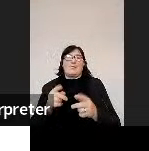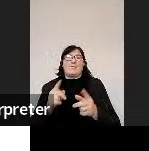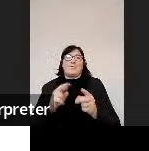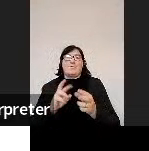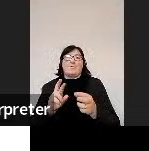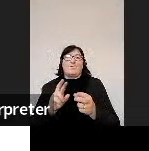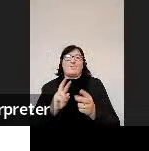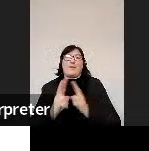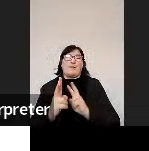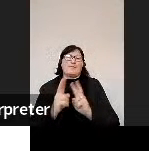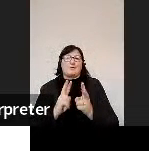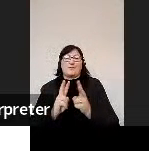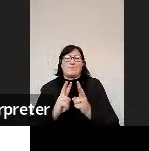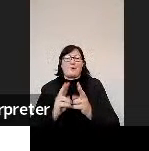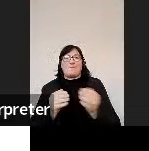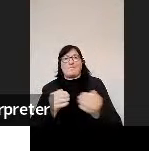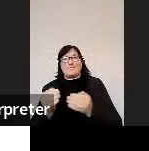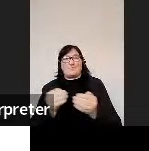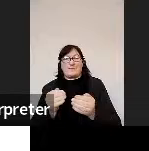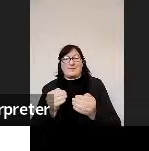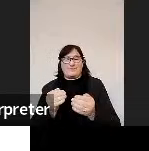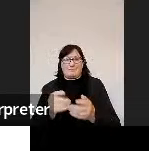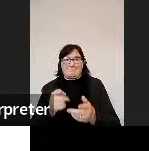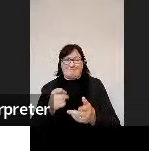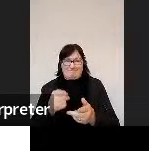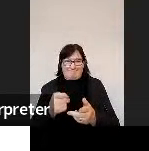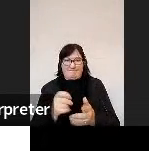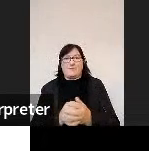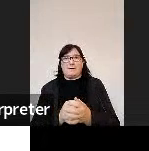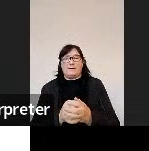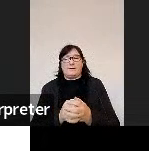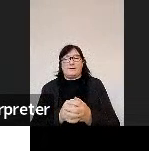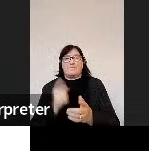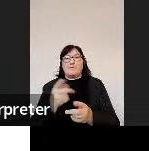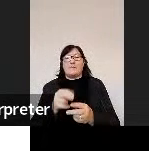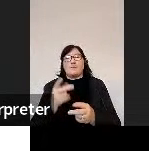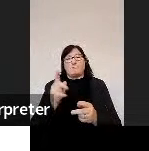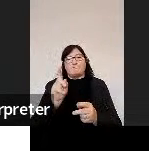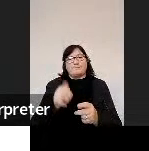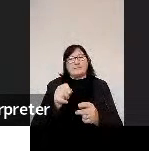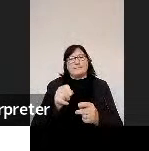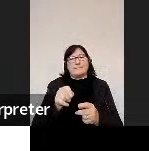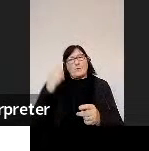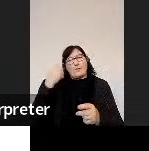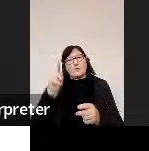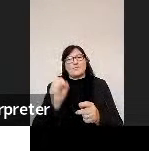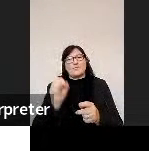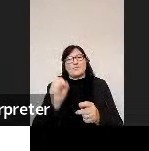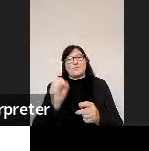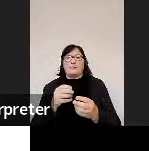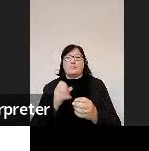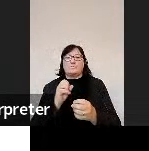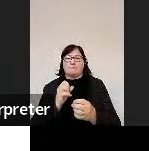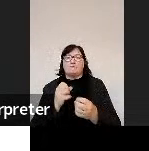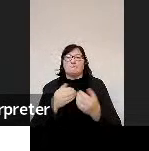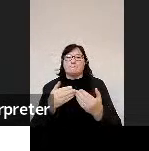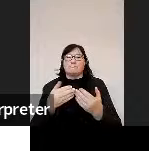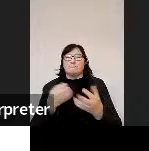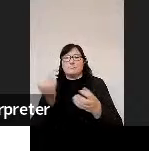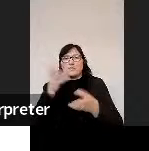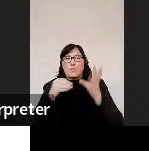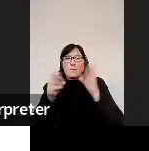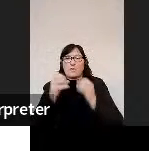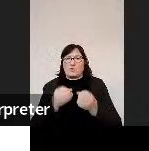And there's notice of disclosure. So if you click on notice of disclosure, this will allow you to submit a disclosure